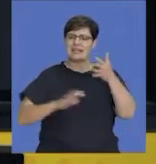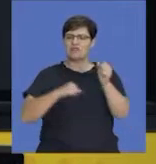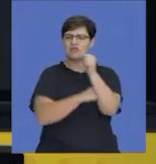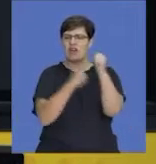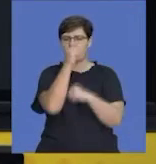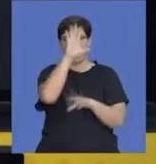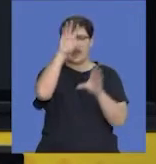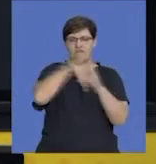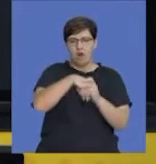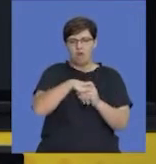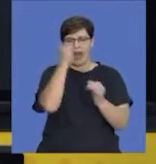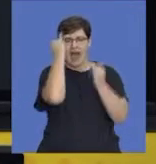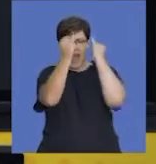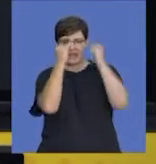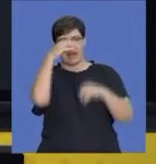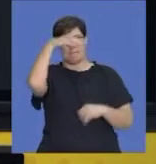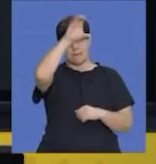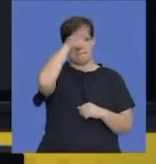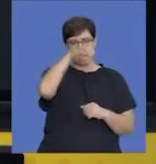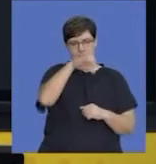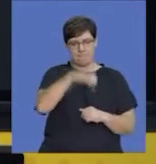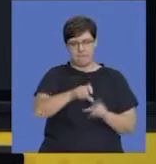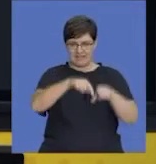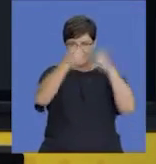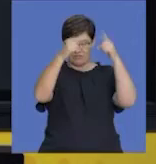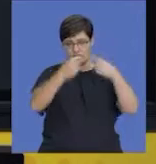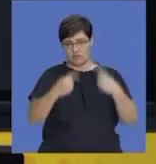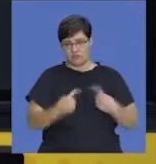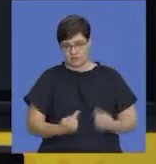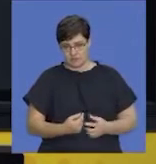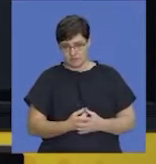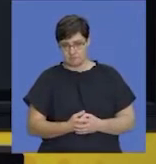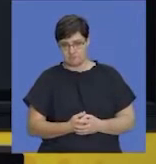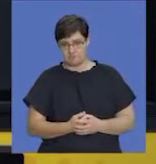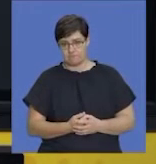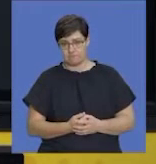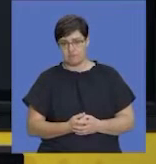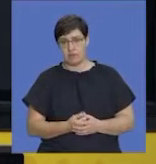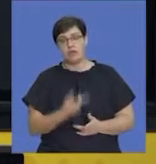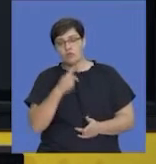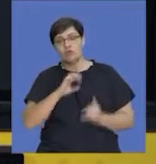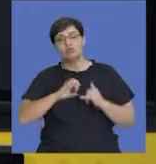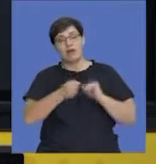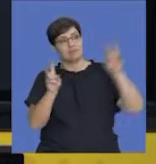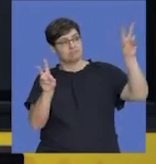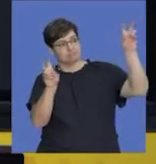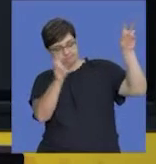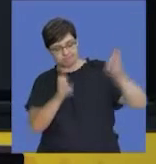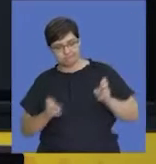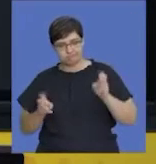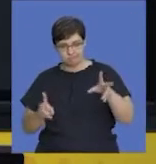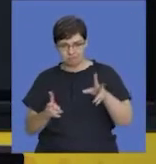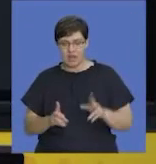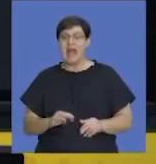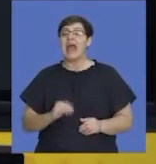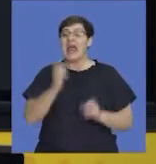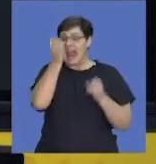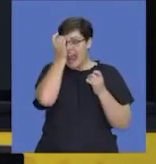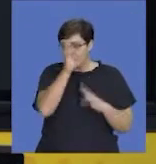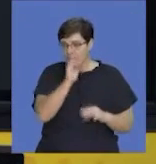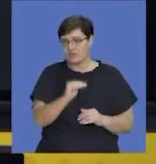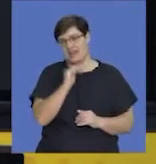to include a different idea in every paragraph. So you must make sure when you are attempting a quotation, you have